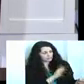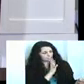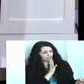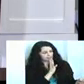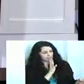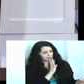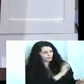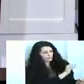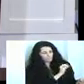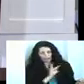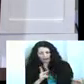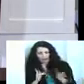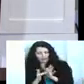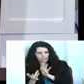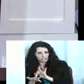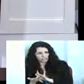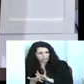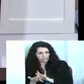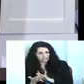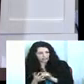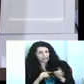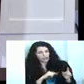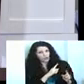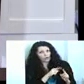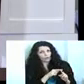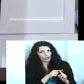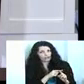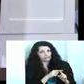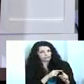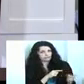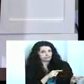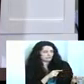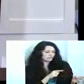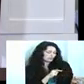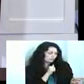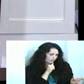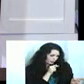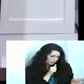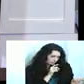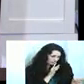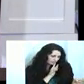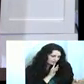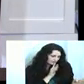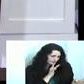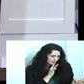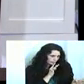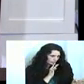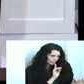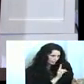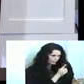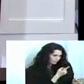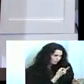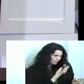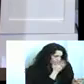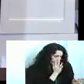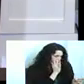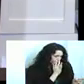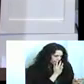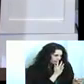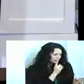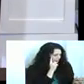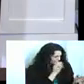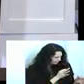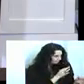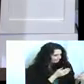Jesus when she should not have spoken in the first place. Thank God